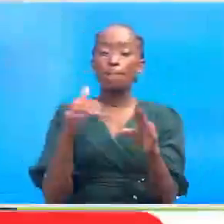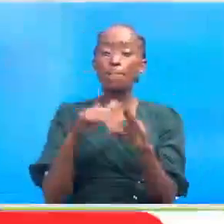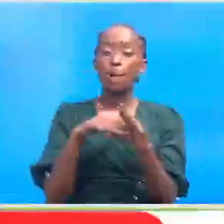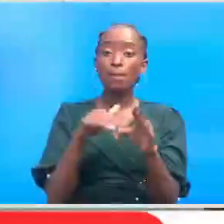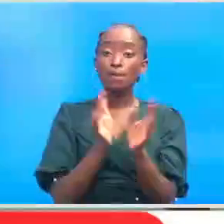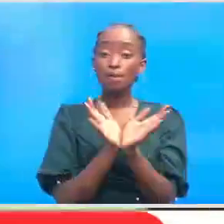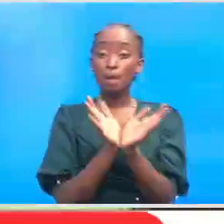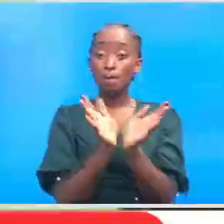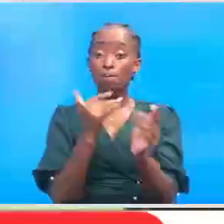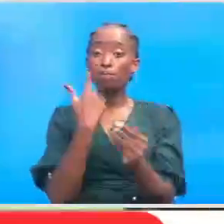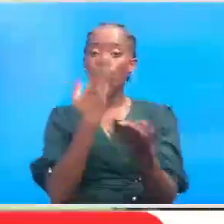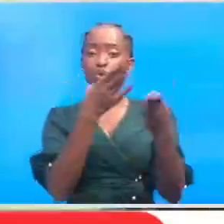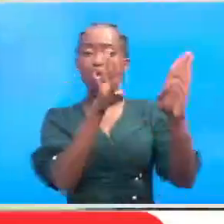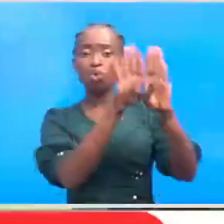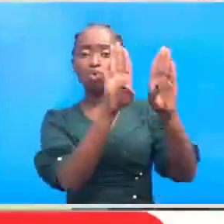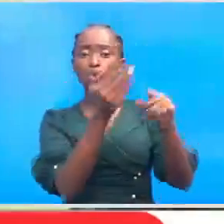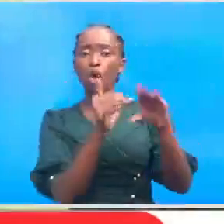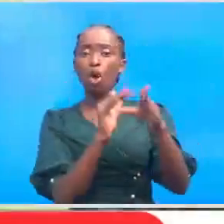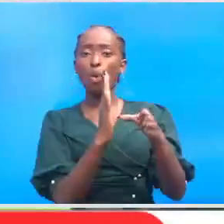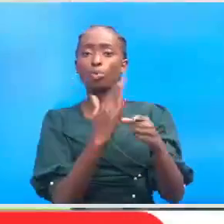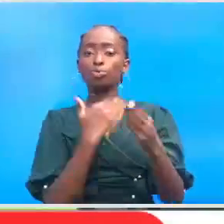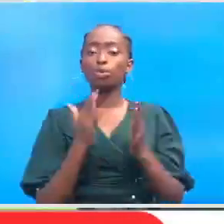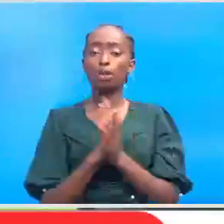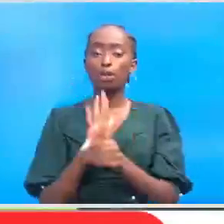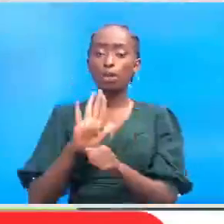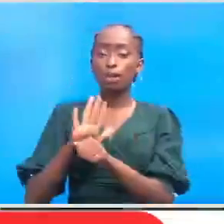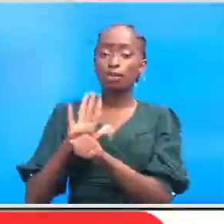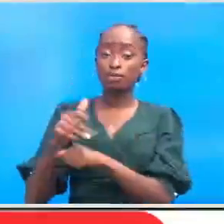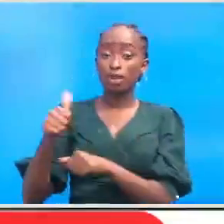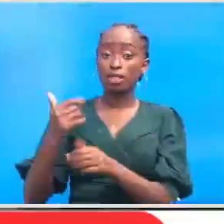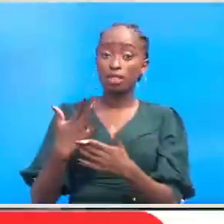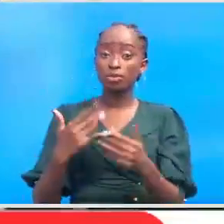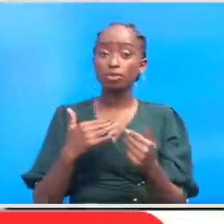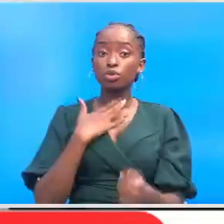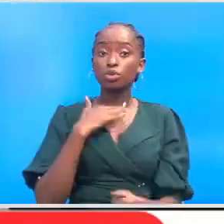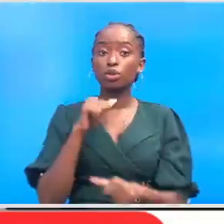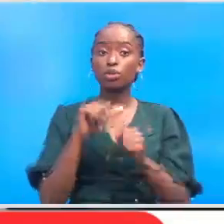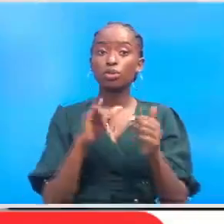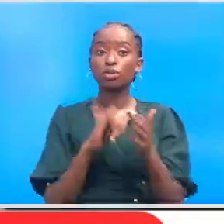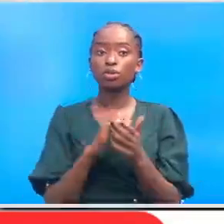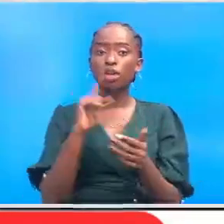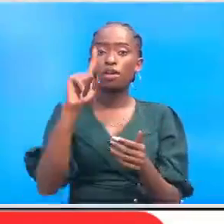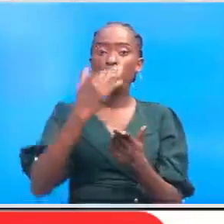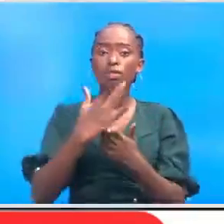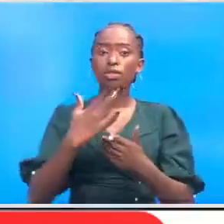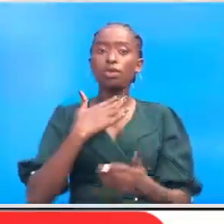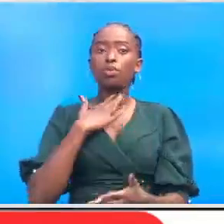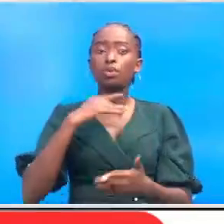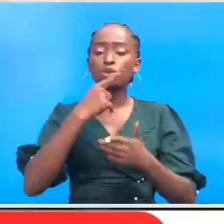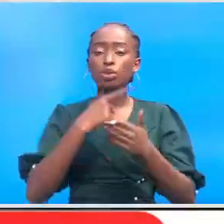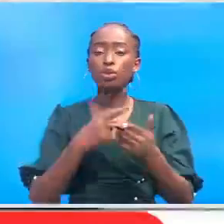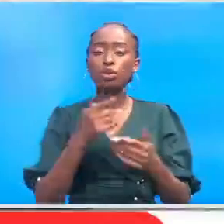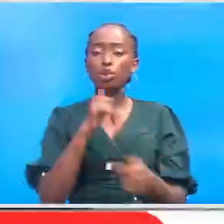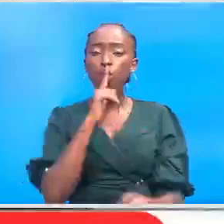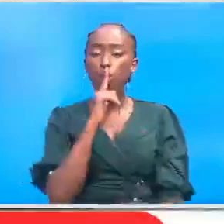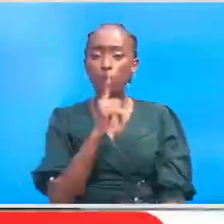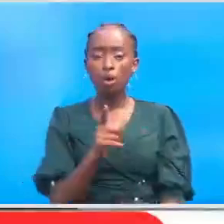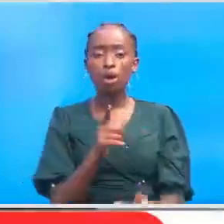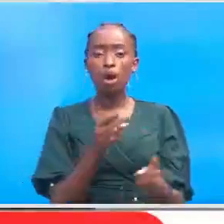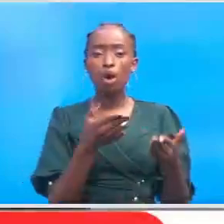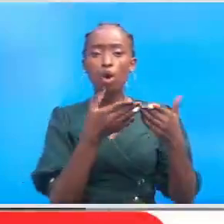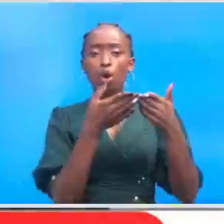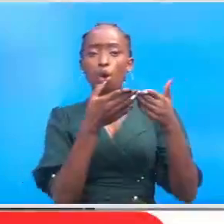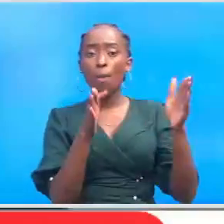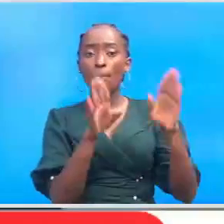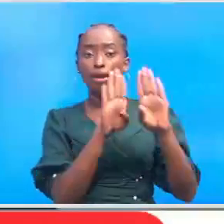outside, among other demands leading to a brief adjournment of the case. The first request, Your Honor, is that you order the opening of the gates to the members of